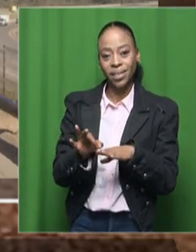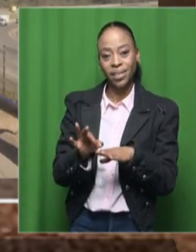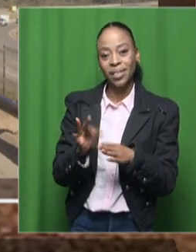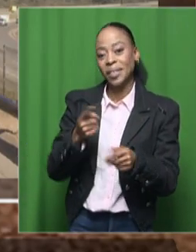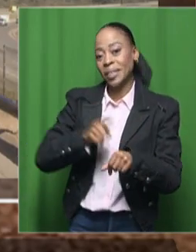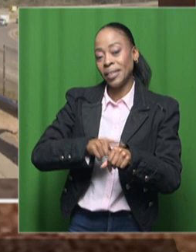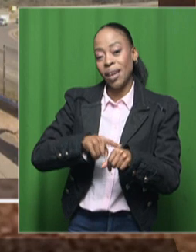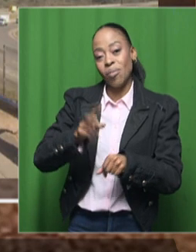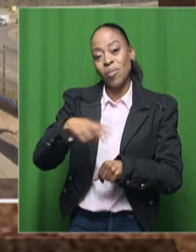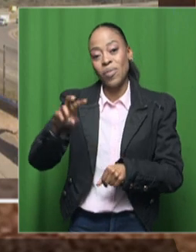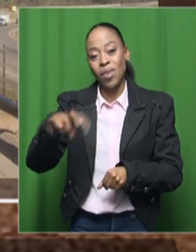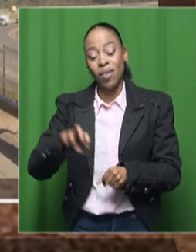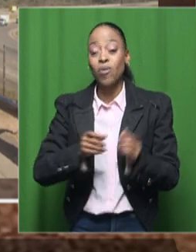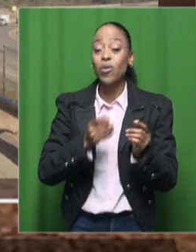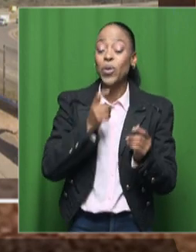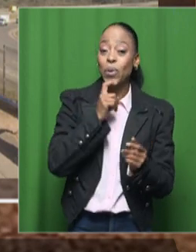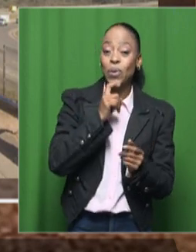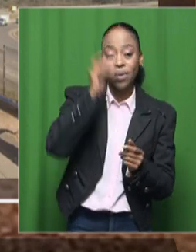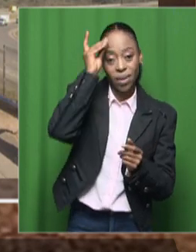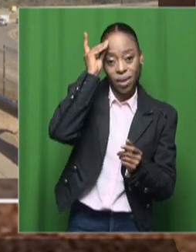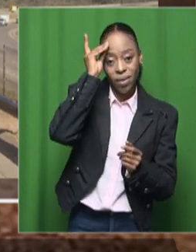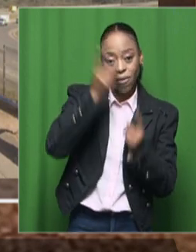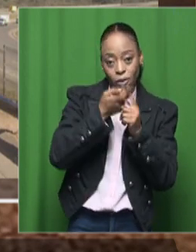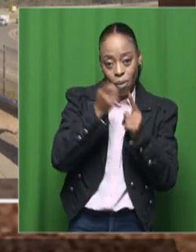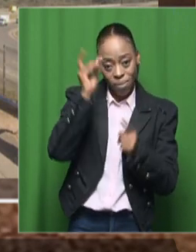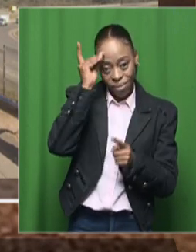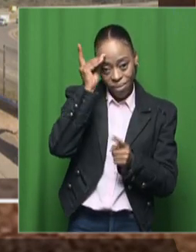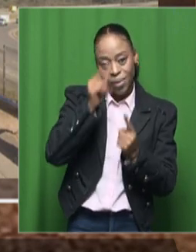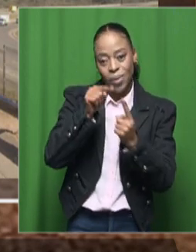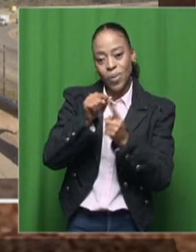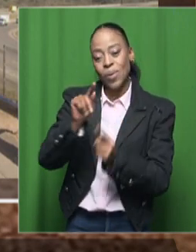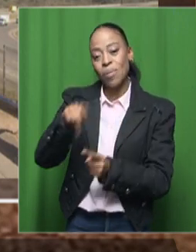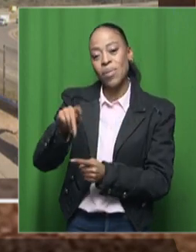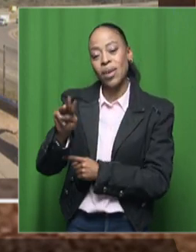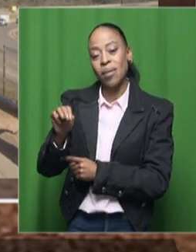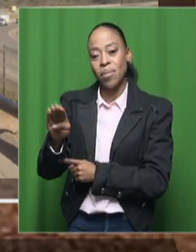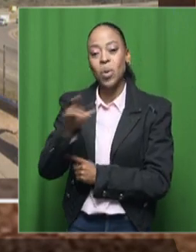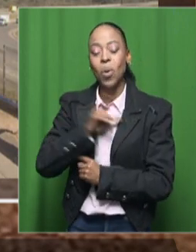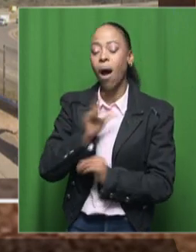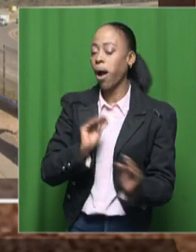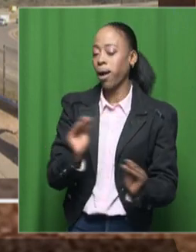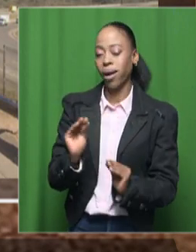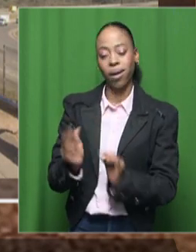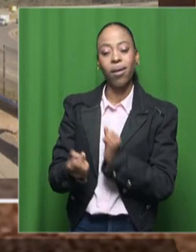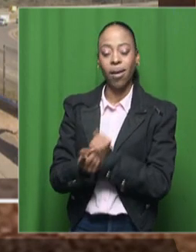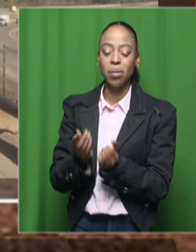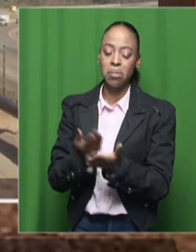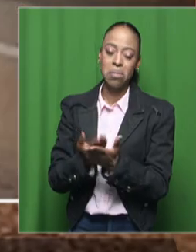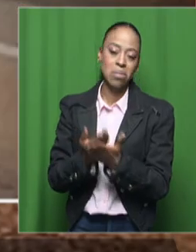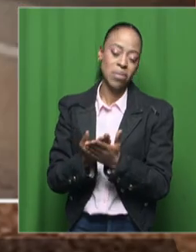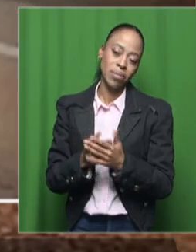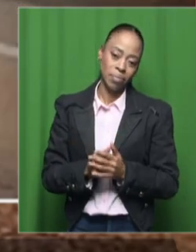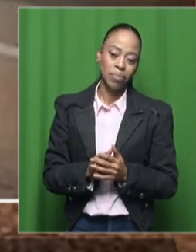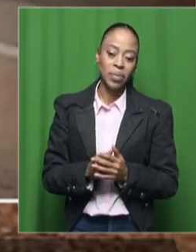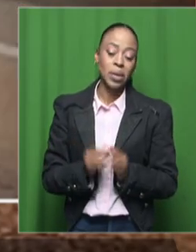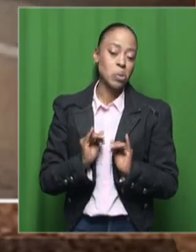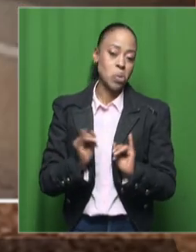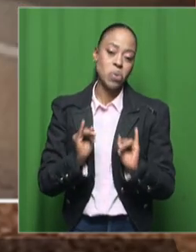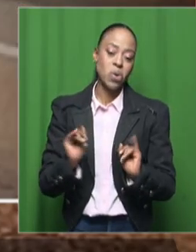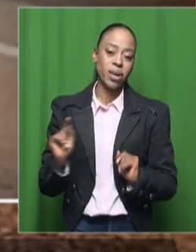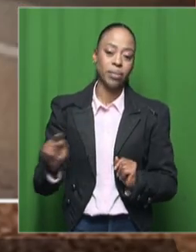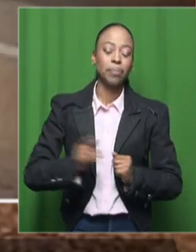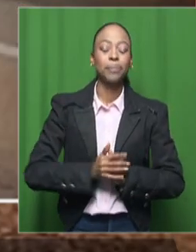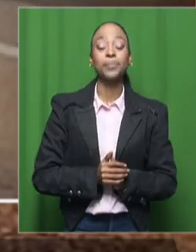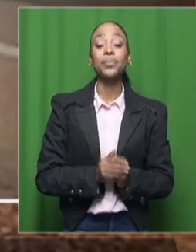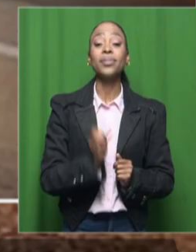today going Durban, Pietermaritzburg. You could literally hit any sort of delay there and other places as well. It's all getting a bit intense. Now,